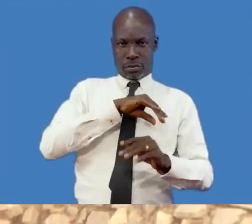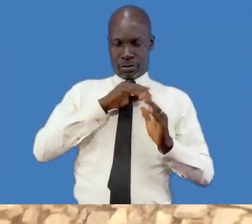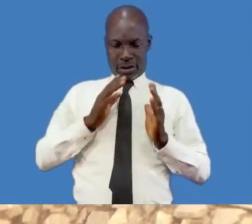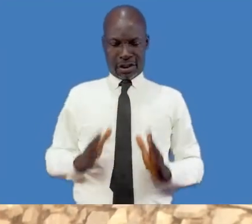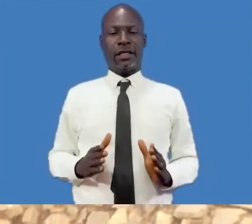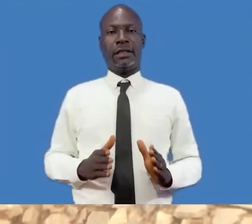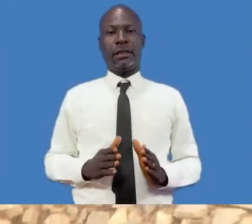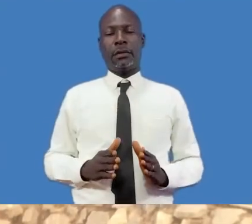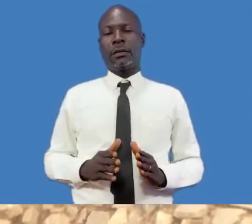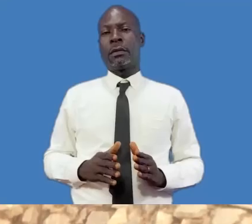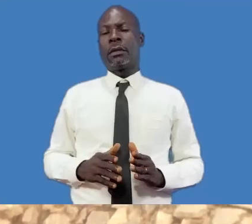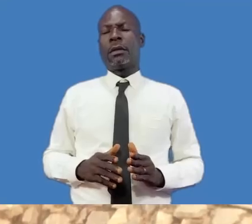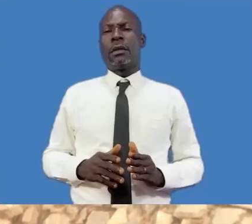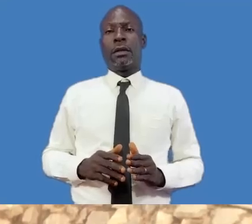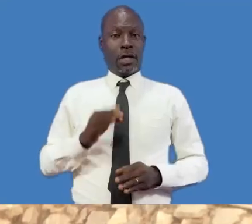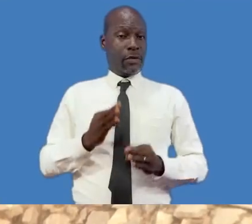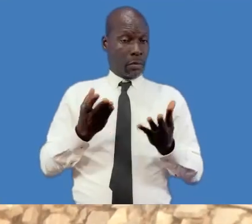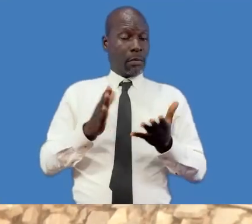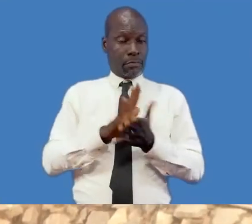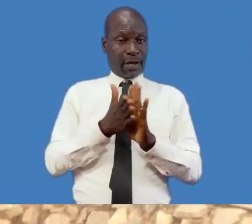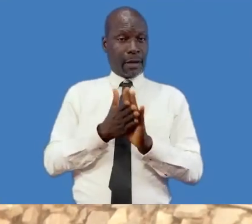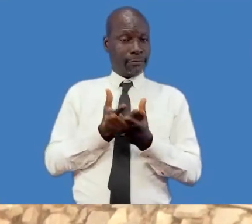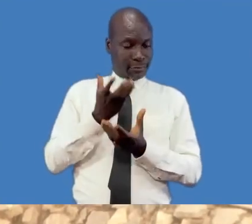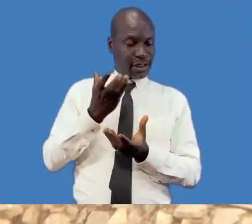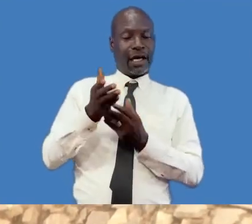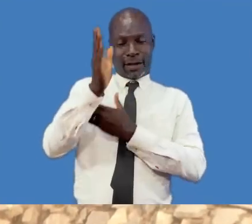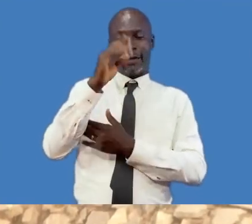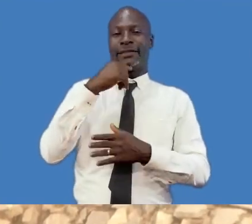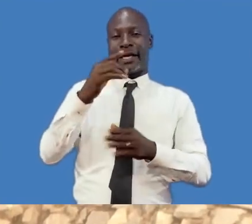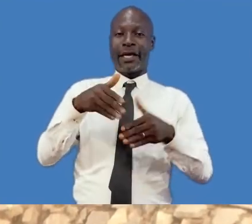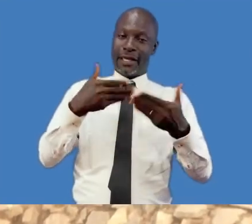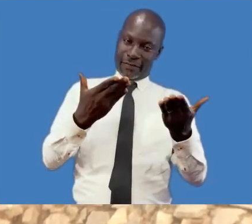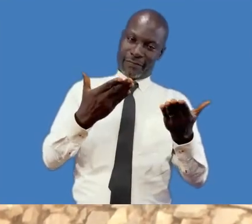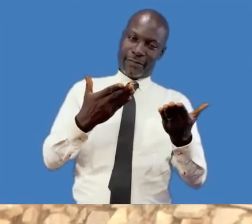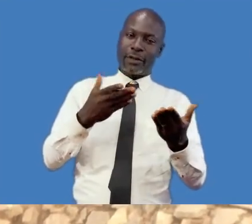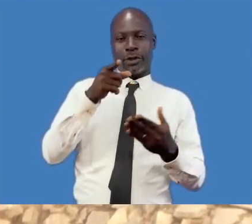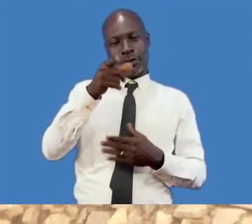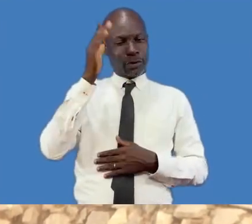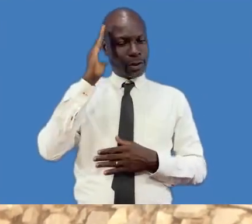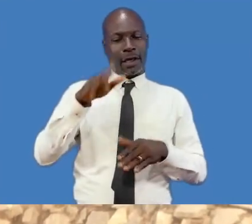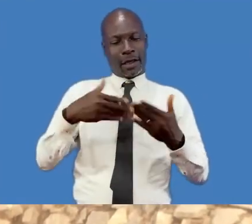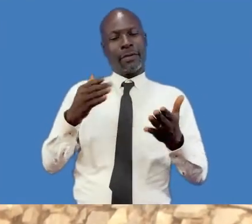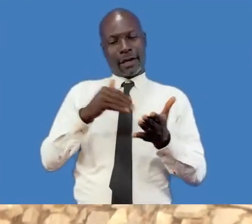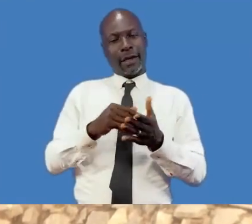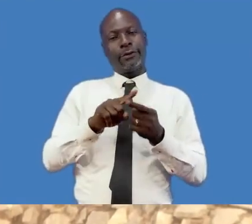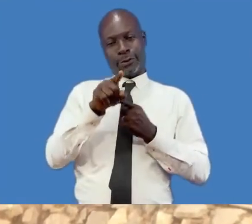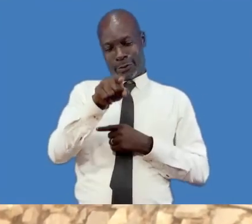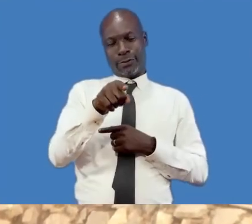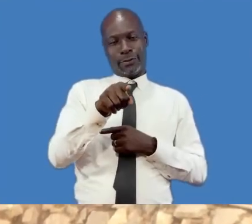no kra krisosum no so pese si wi a odofo bible say give and it shall be given unto